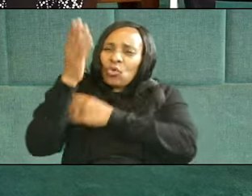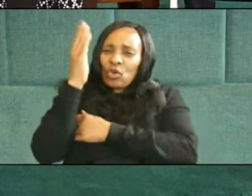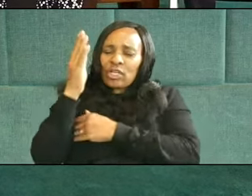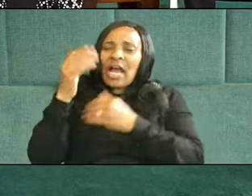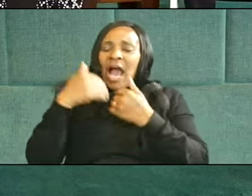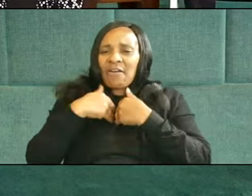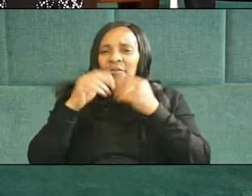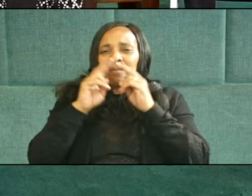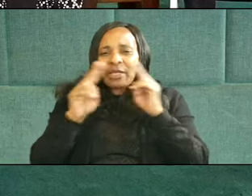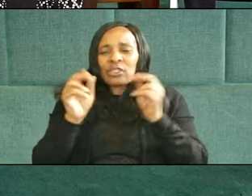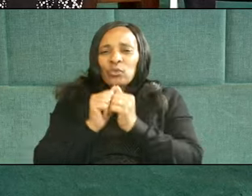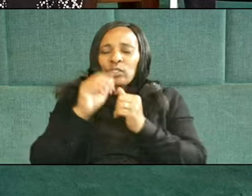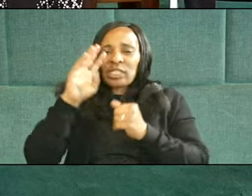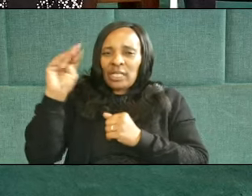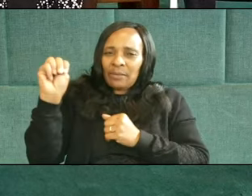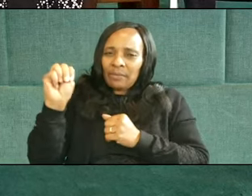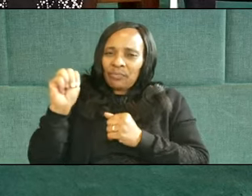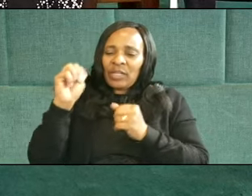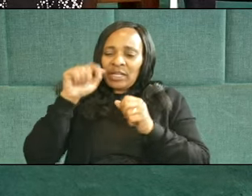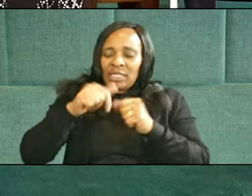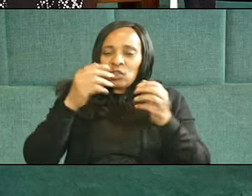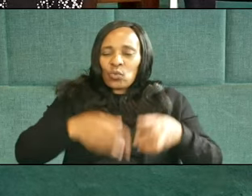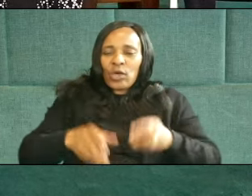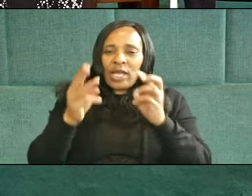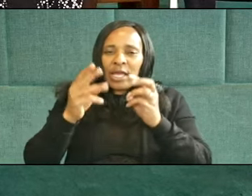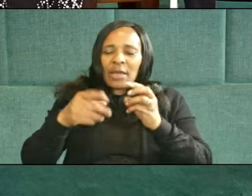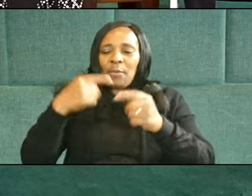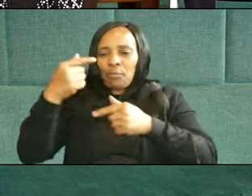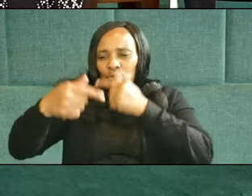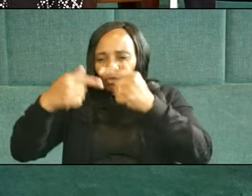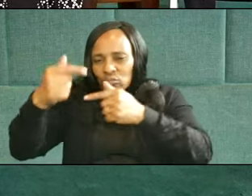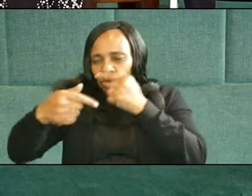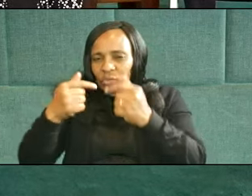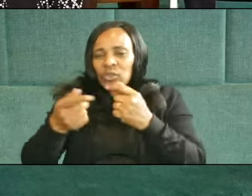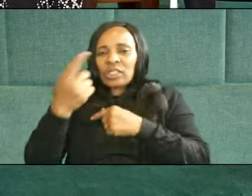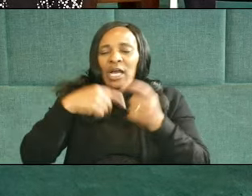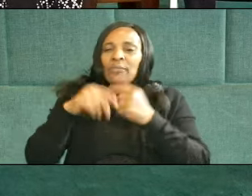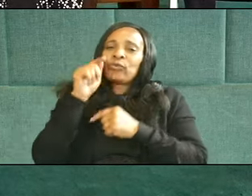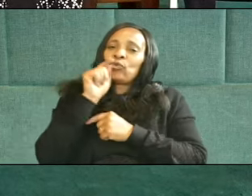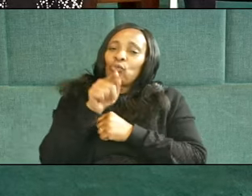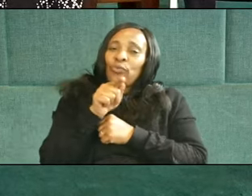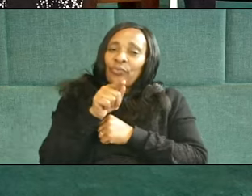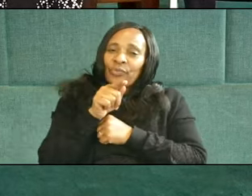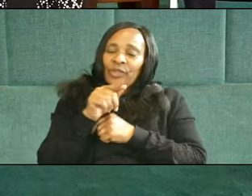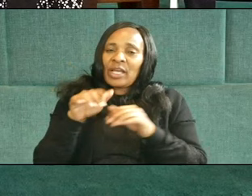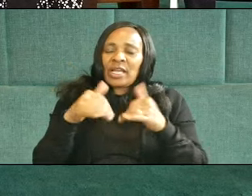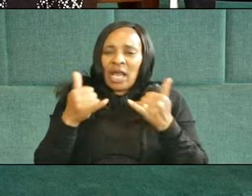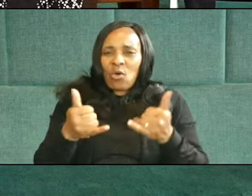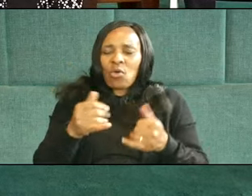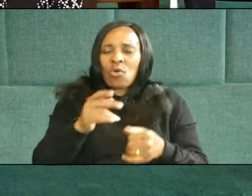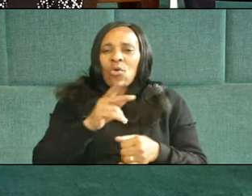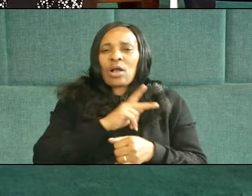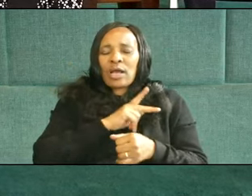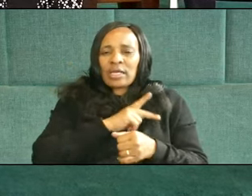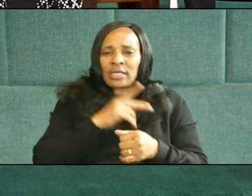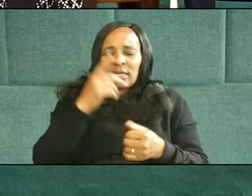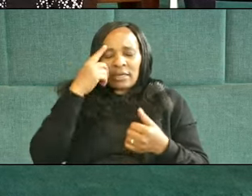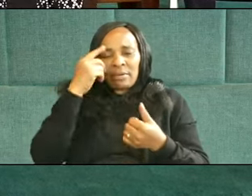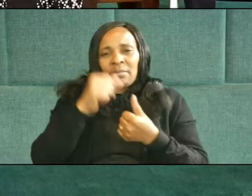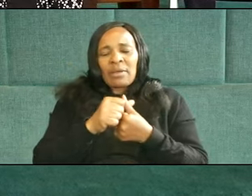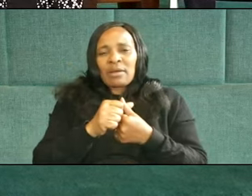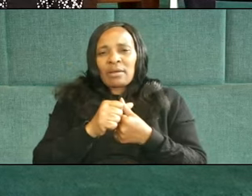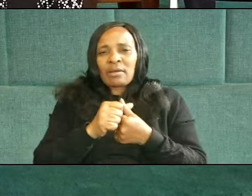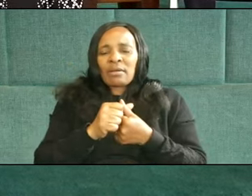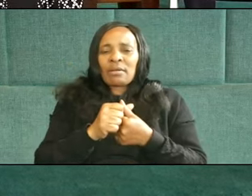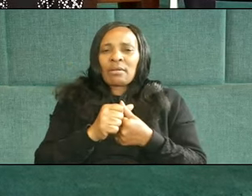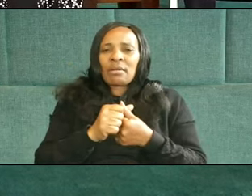with him. In this way, prosperity will come to you." Mm-hmm. Now, kindly remind me what I'm